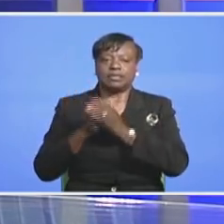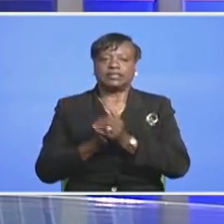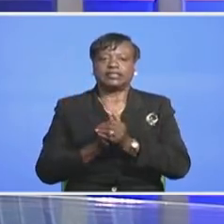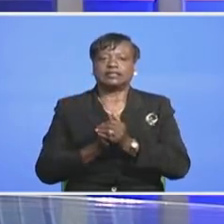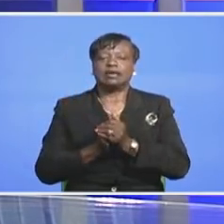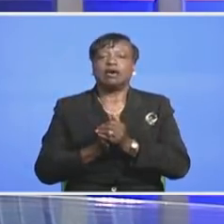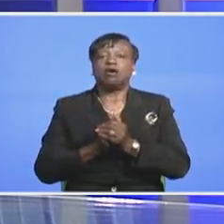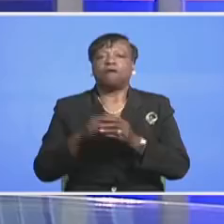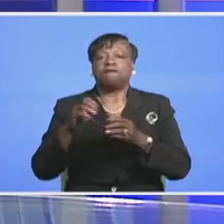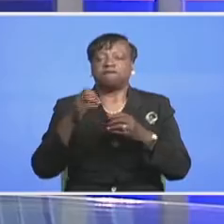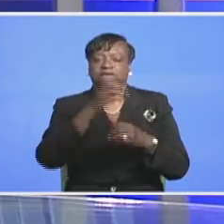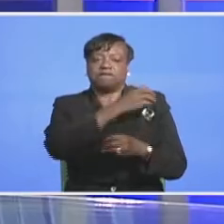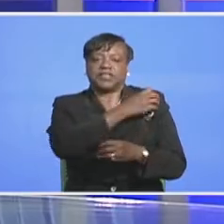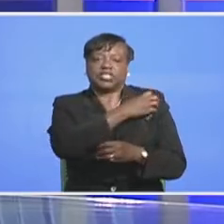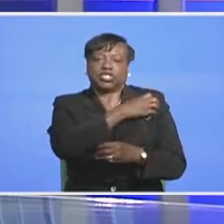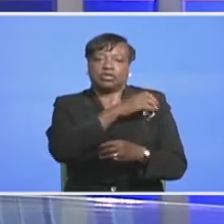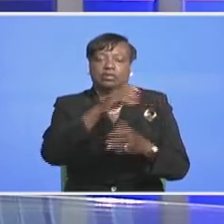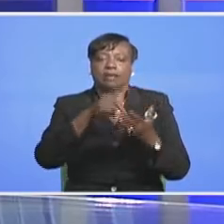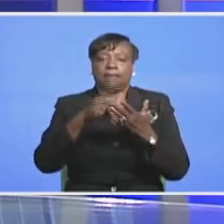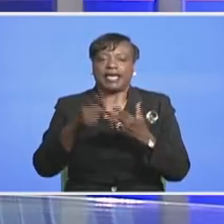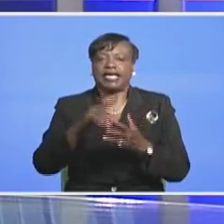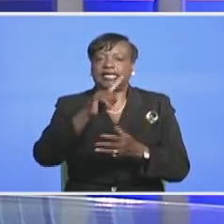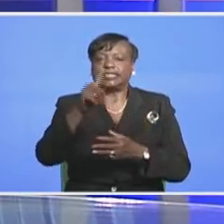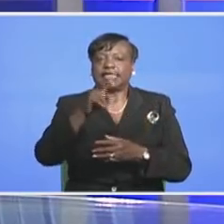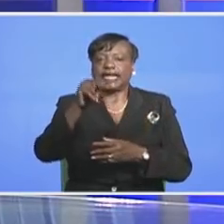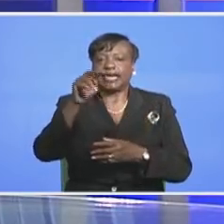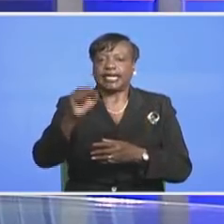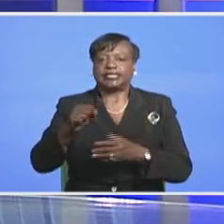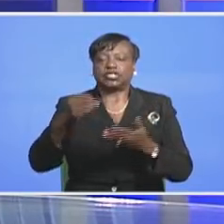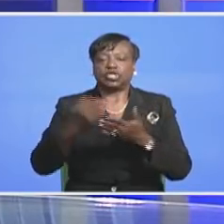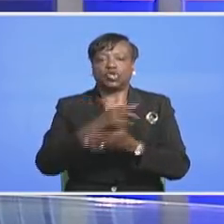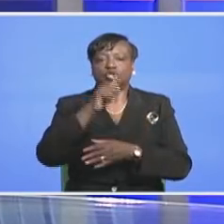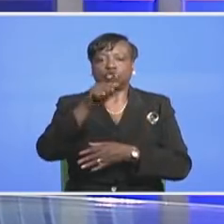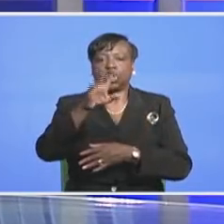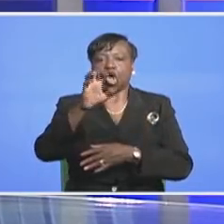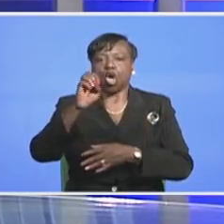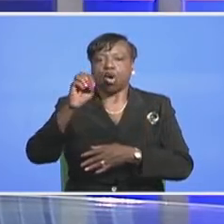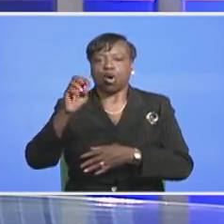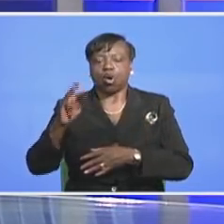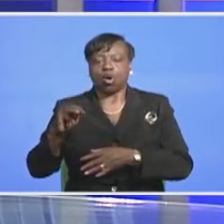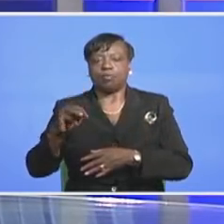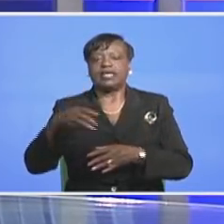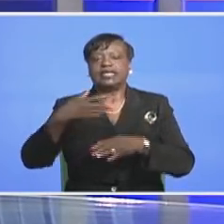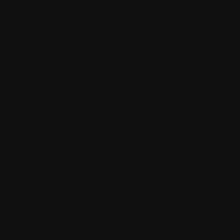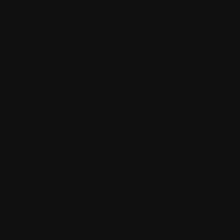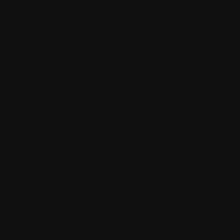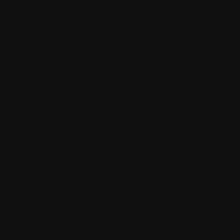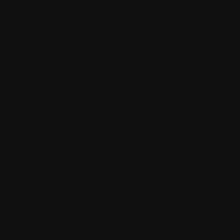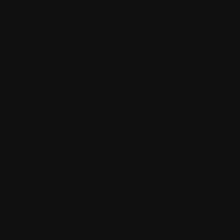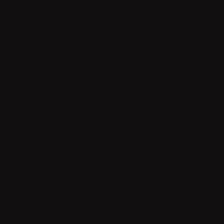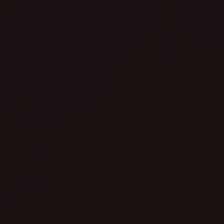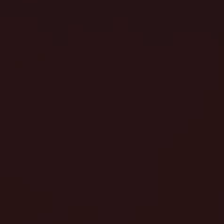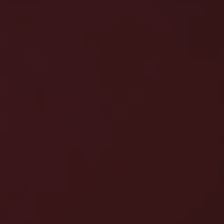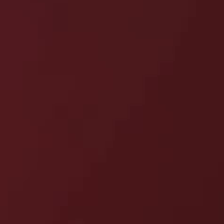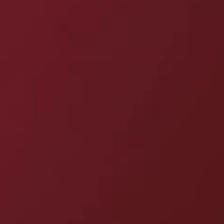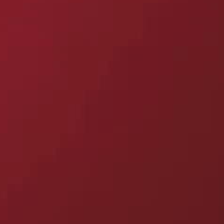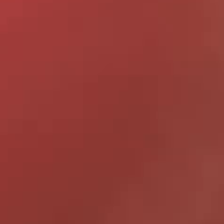page, ZNSnews.com, the official page. Send us a line. Still, stay tuned. We'll be back.